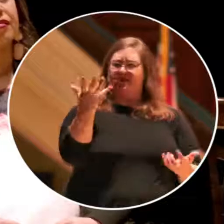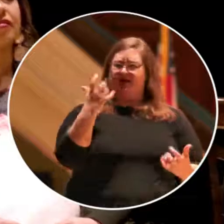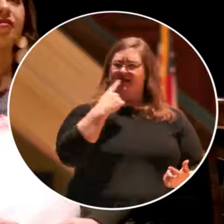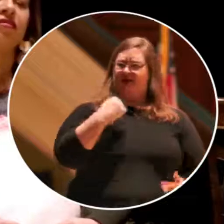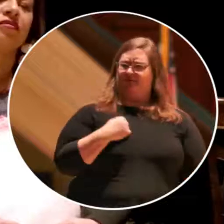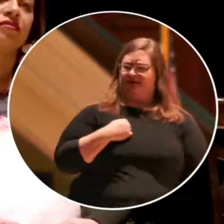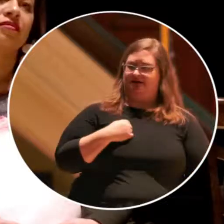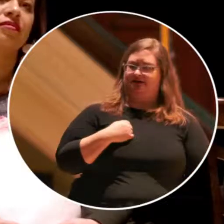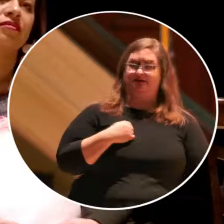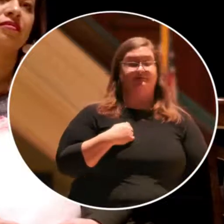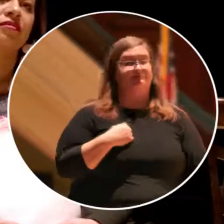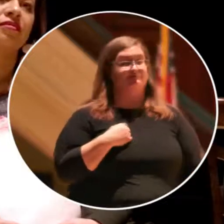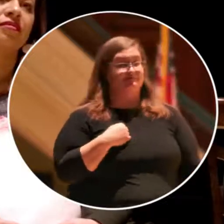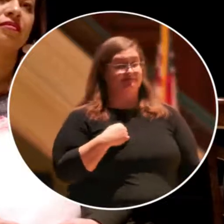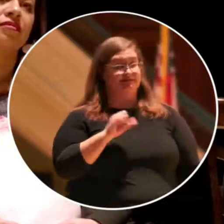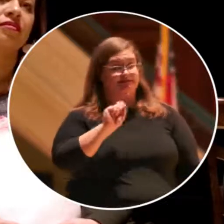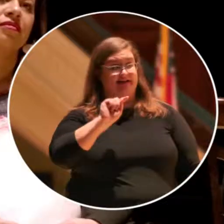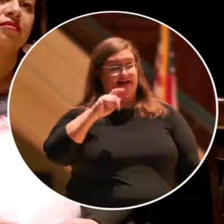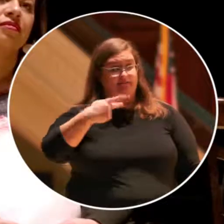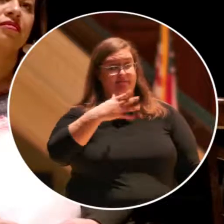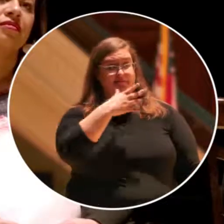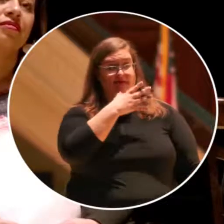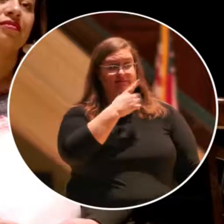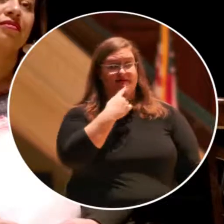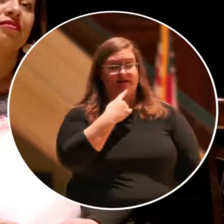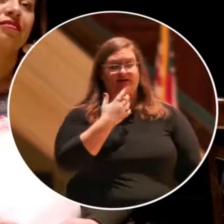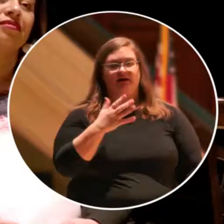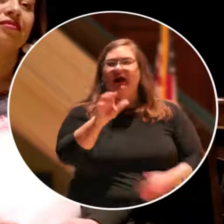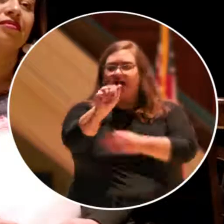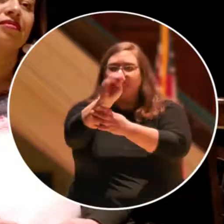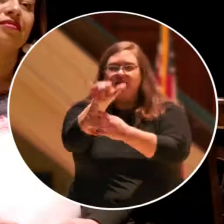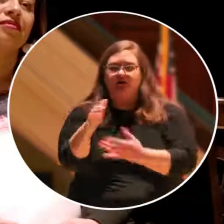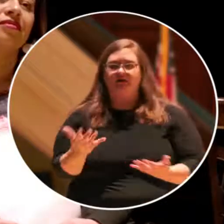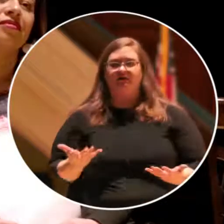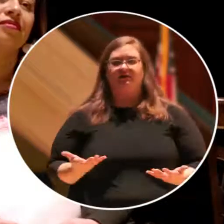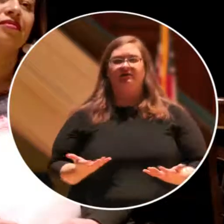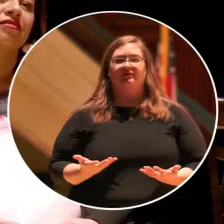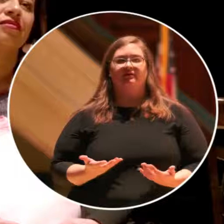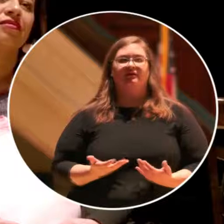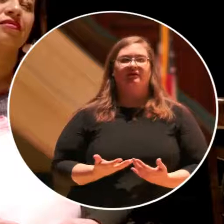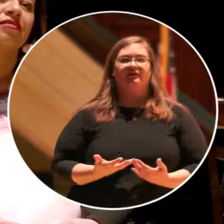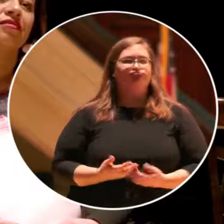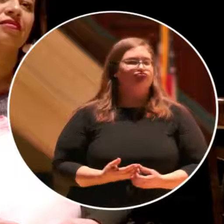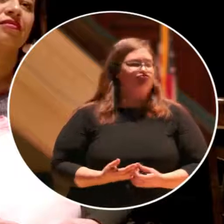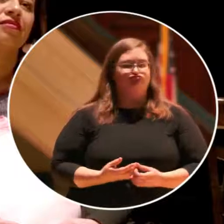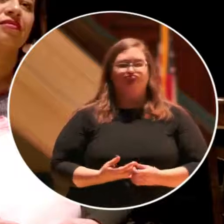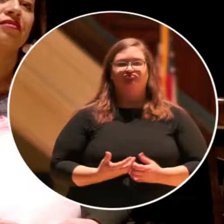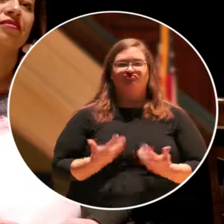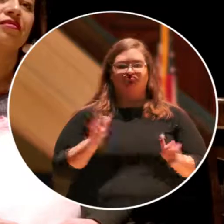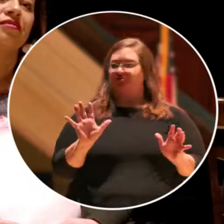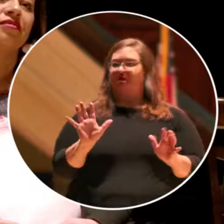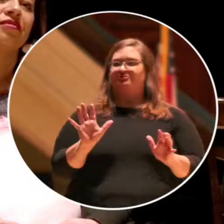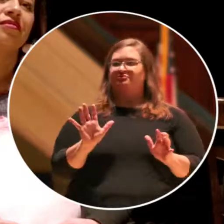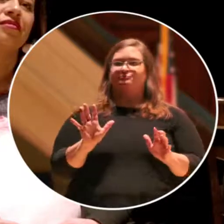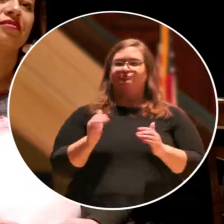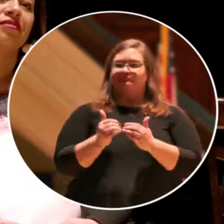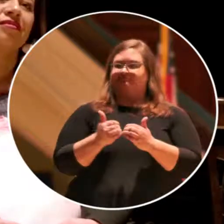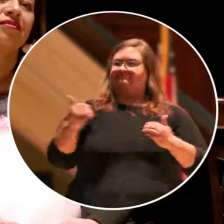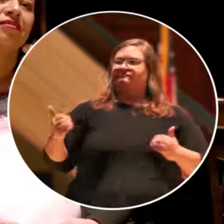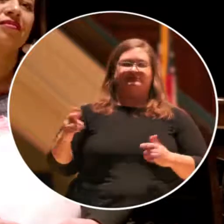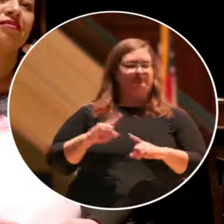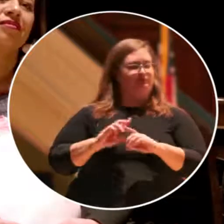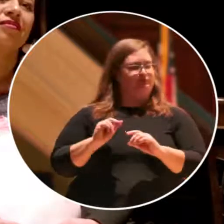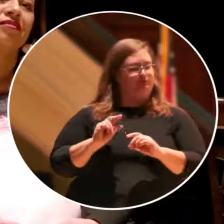And my stepmother said, Amy. My stepmother did not win that award that year. She lost to Ursula